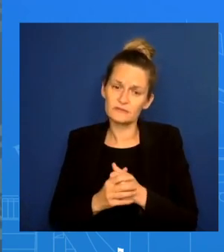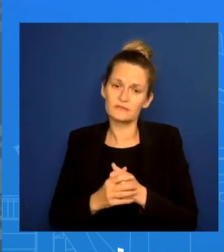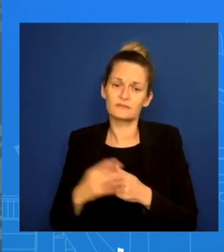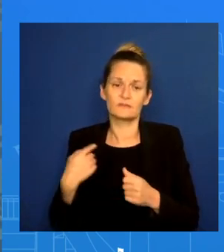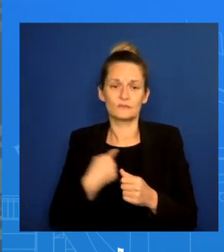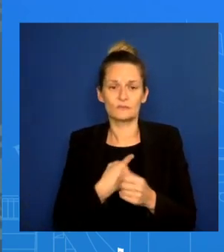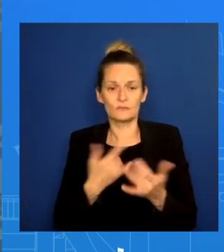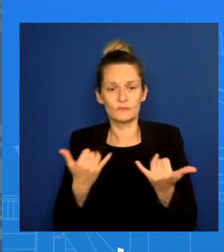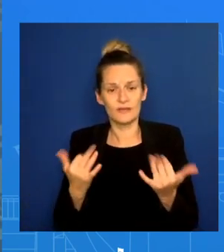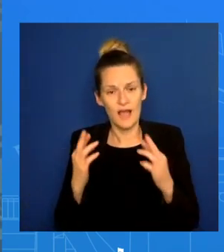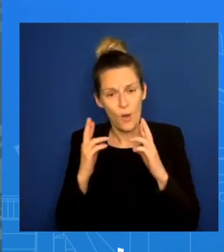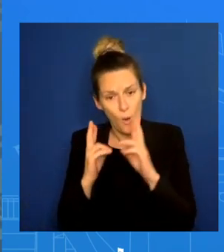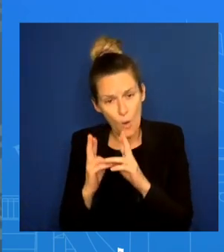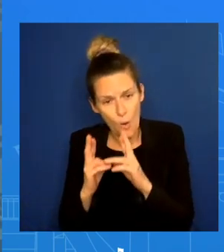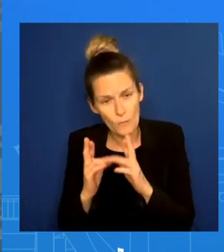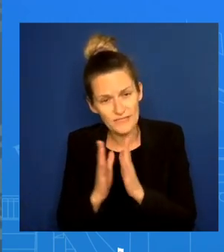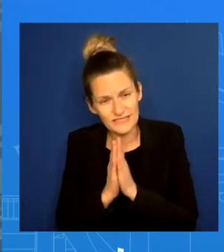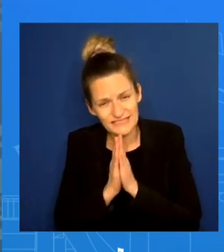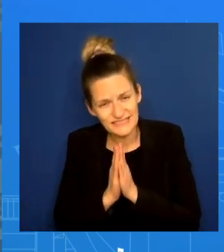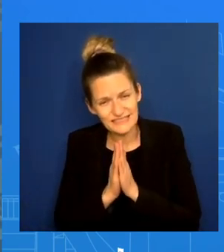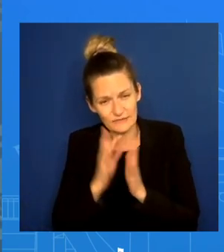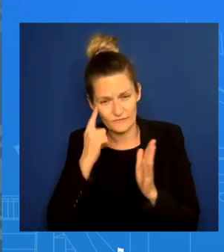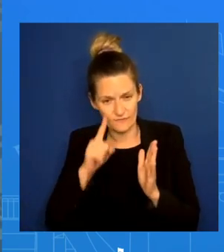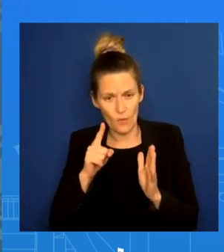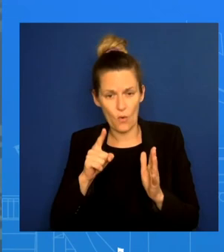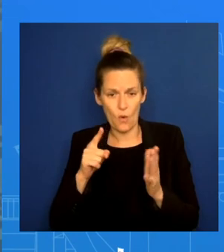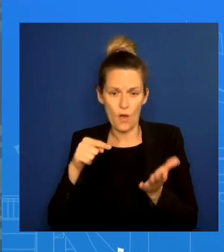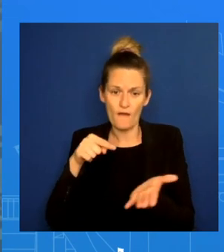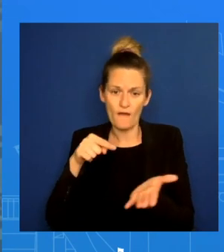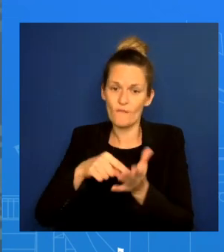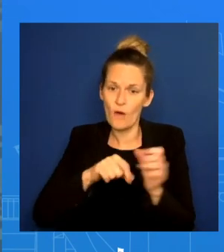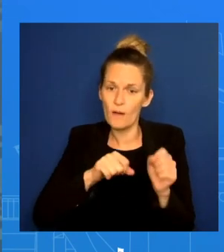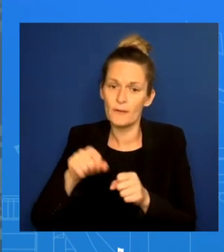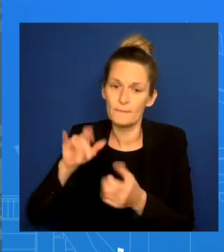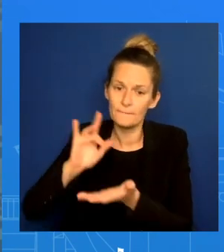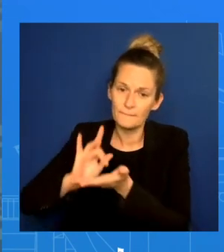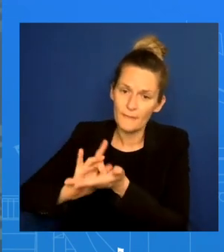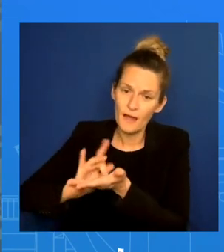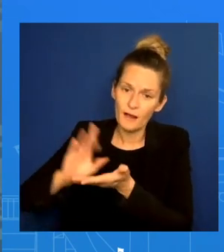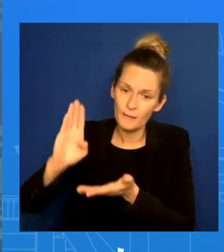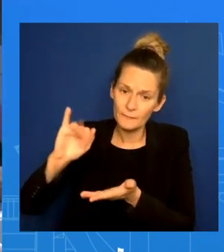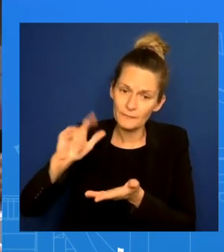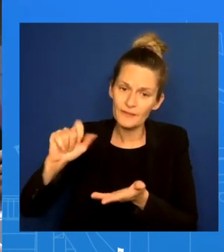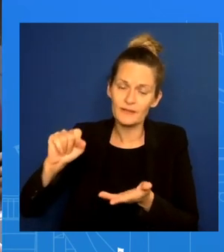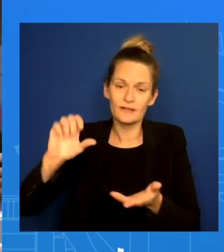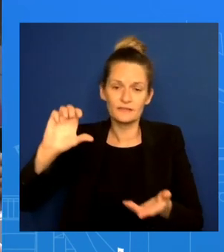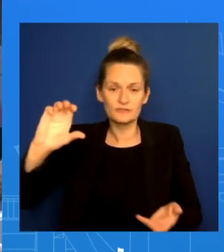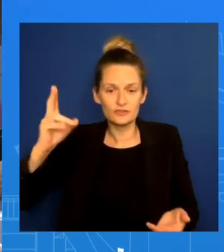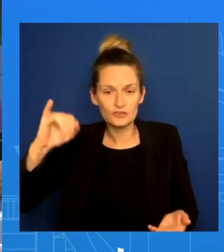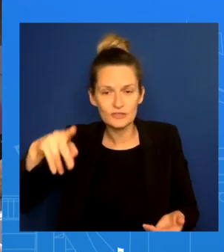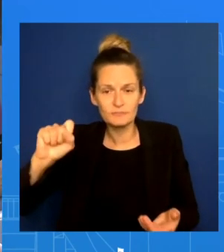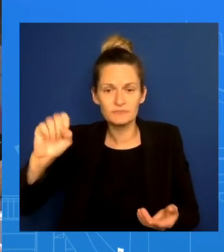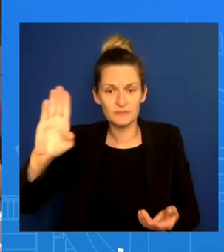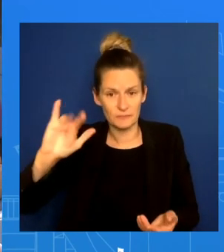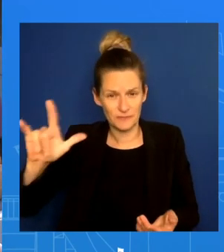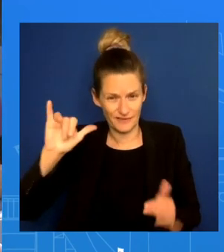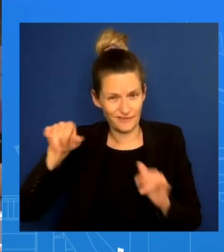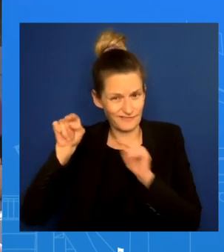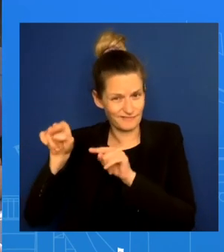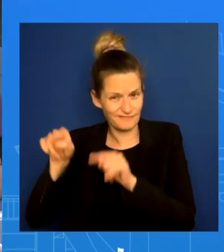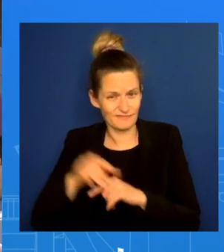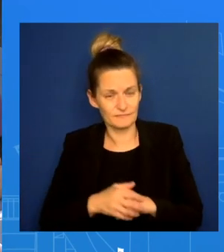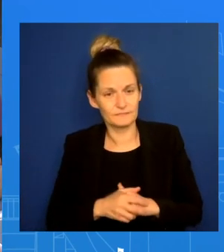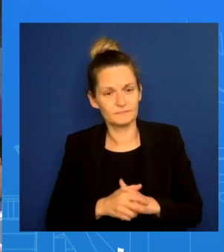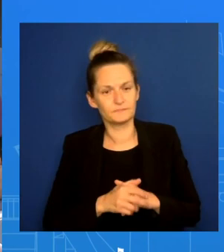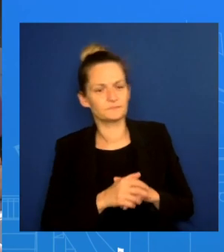do. I know you can't talk about the details of a prisoner swap, but is the president consulting with the Justice Department about all